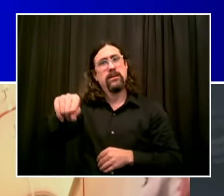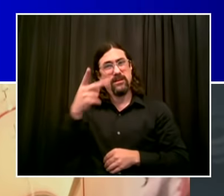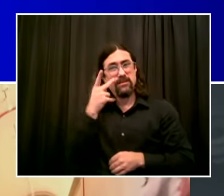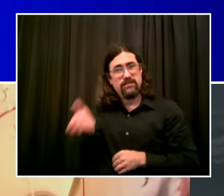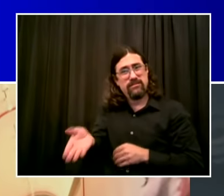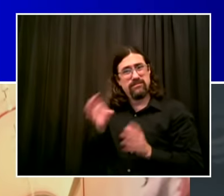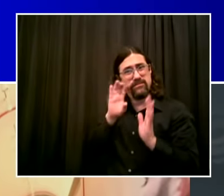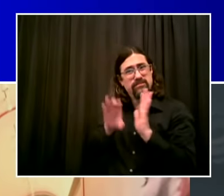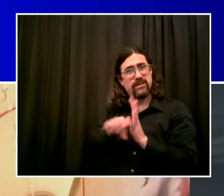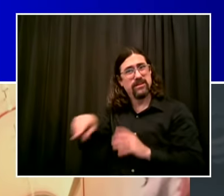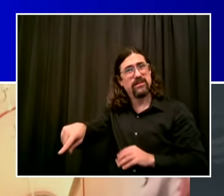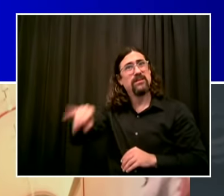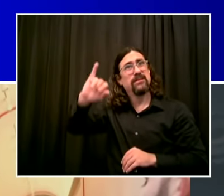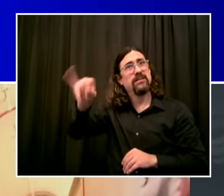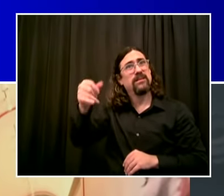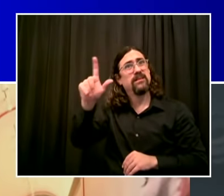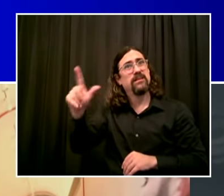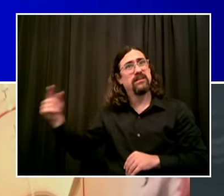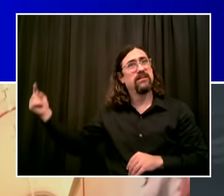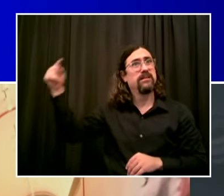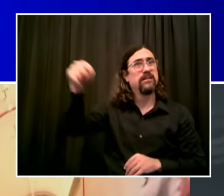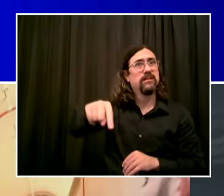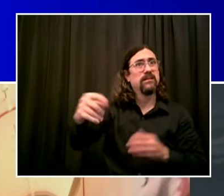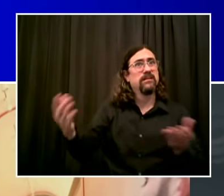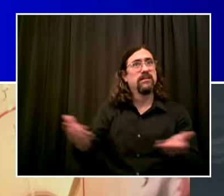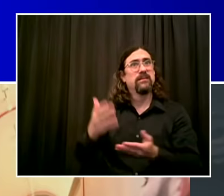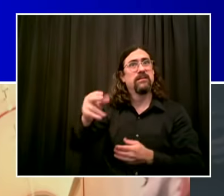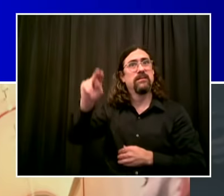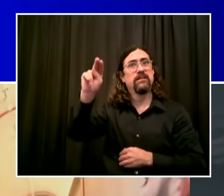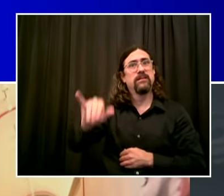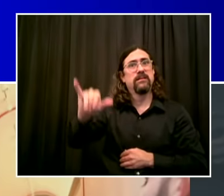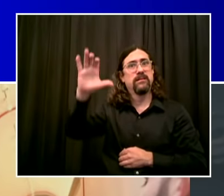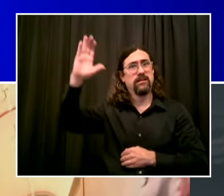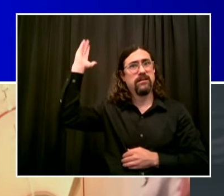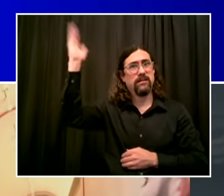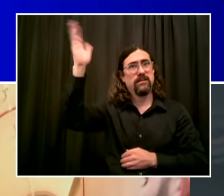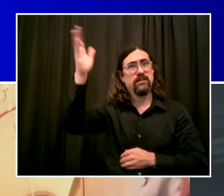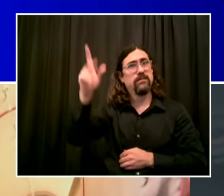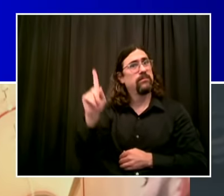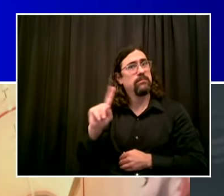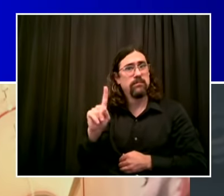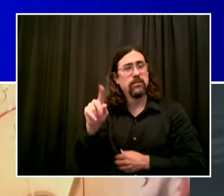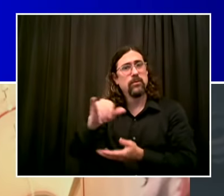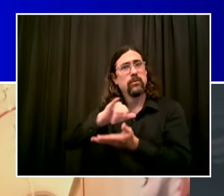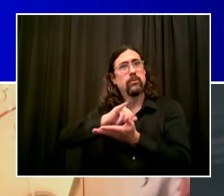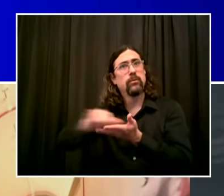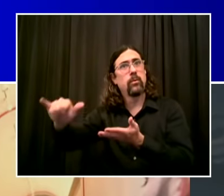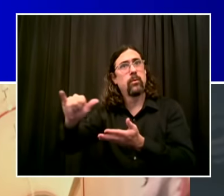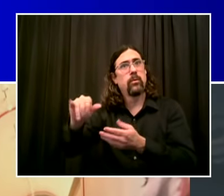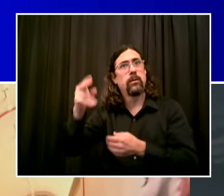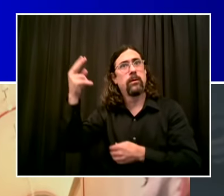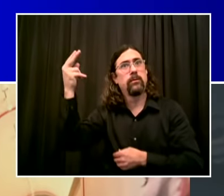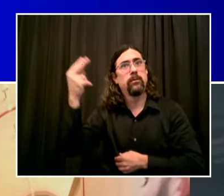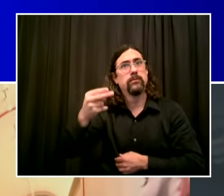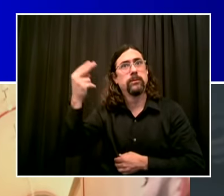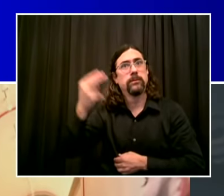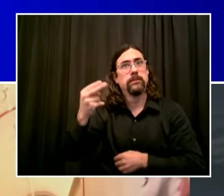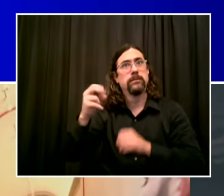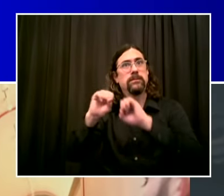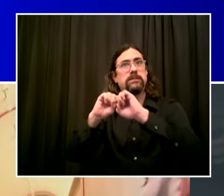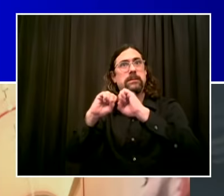how he got inspired originally. And in a picture you see, he's telling the story, and he uses the phrase good trouble. That's his